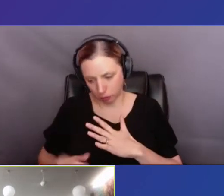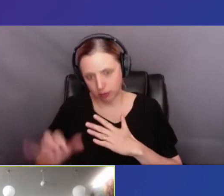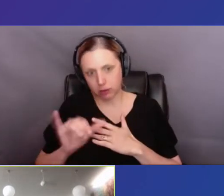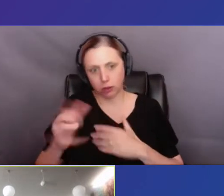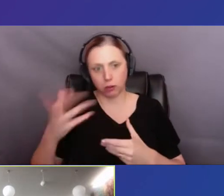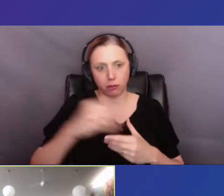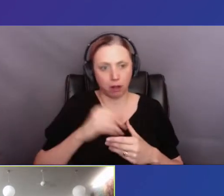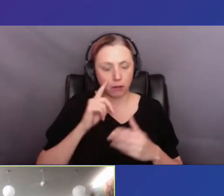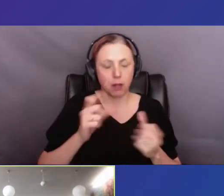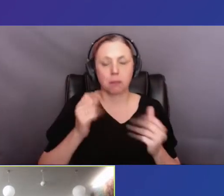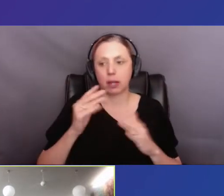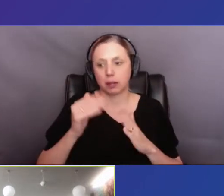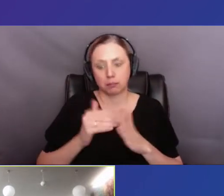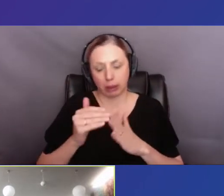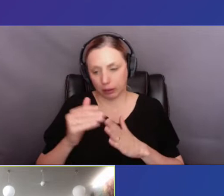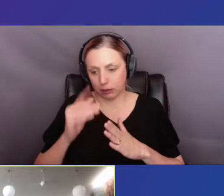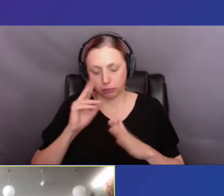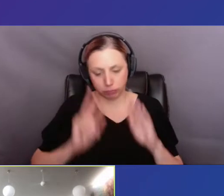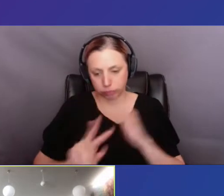made,